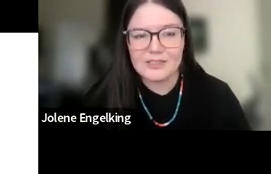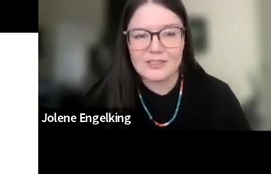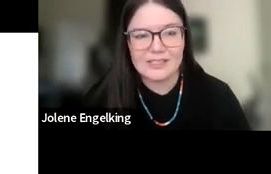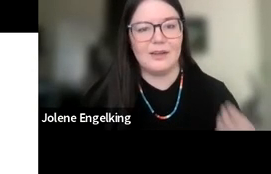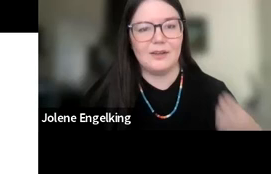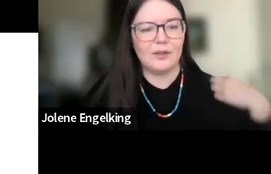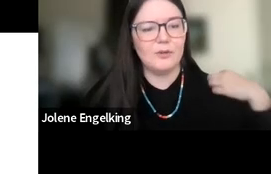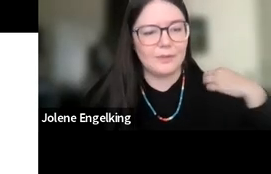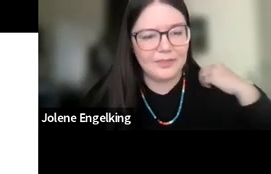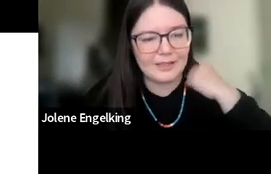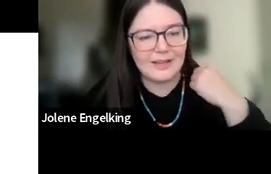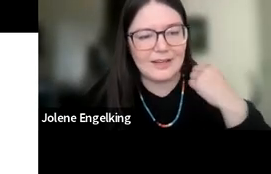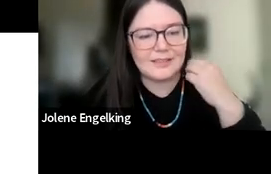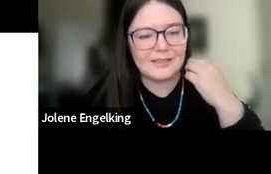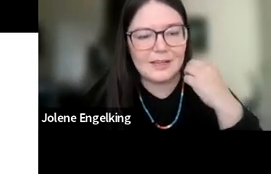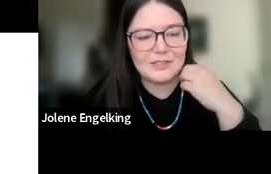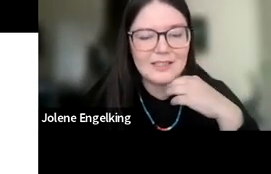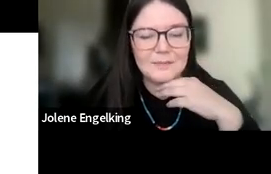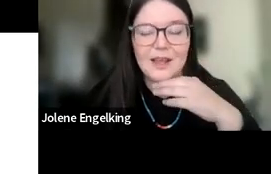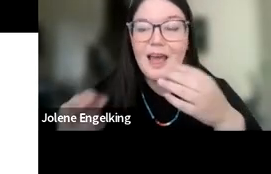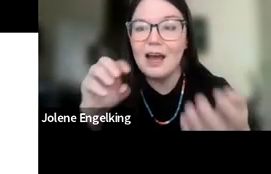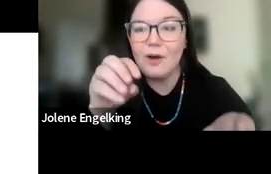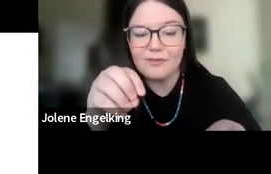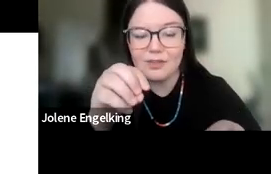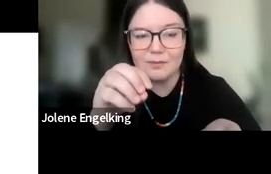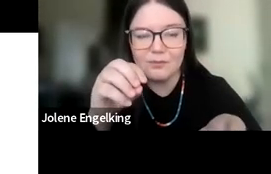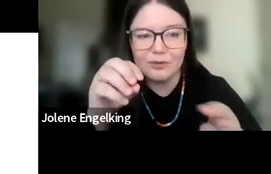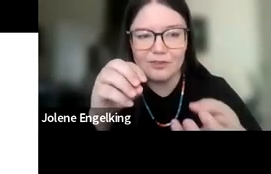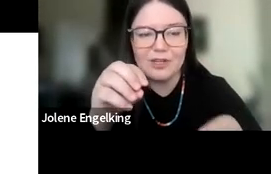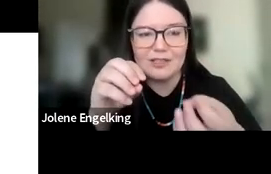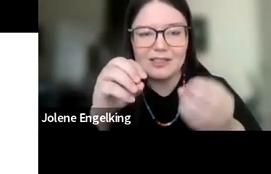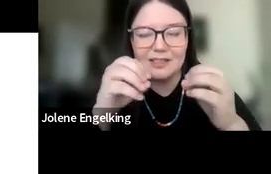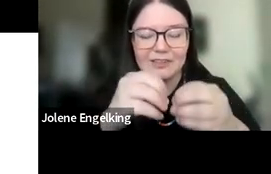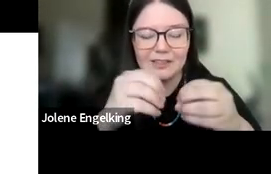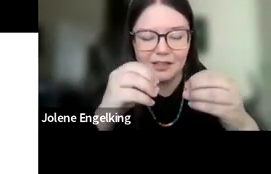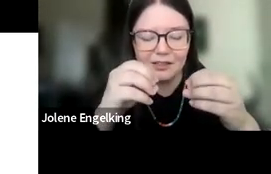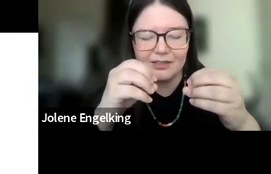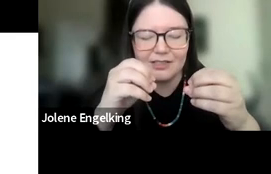how statistics, I thought I had a next slide about statistics, but how often we're viewed as